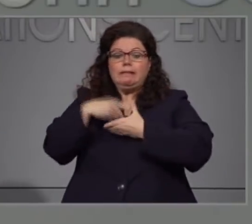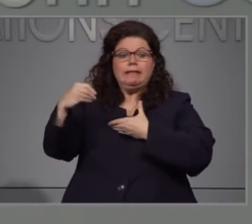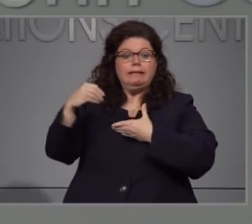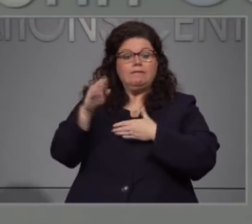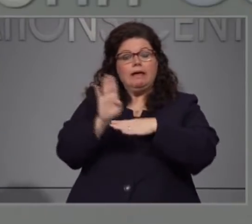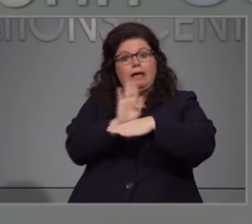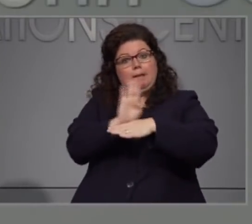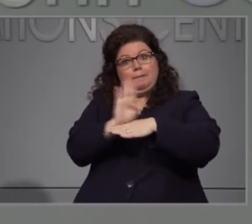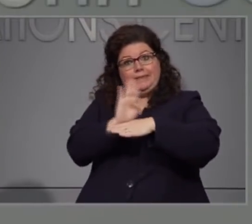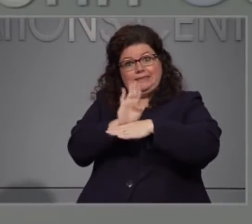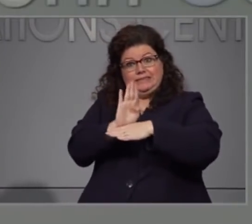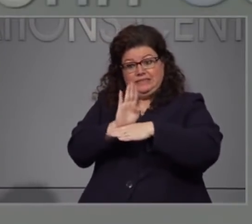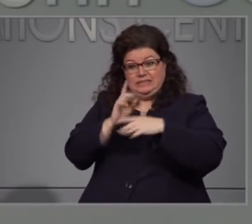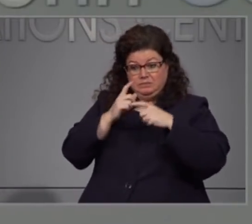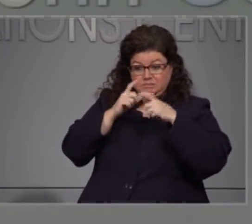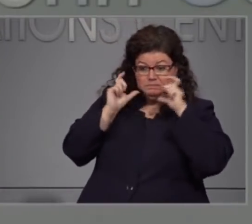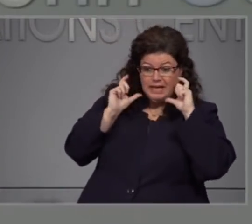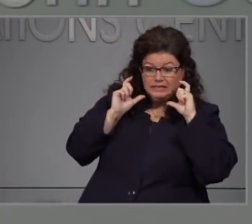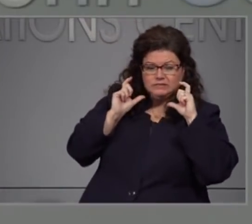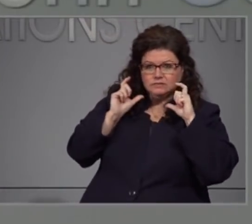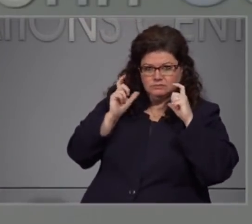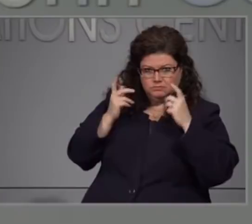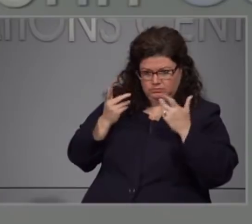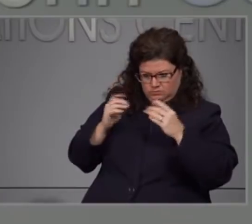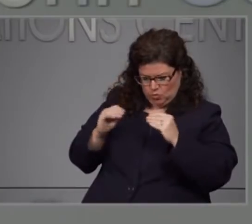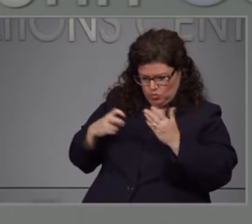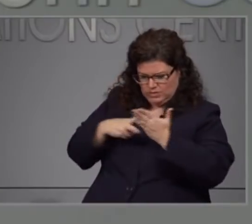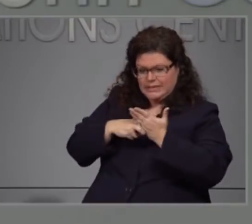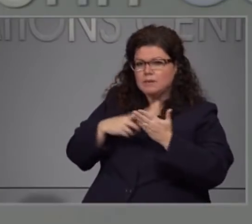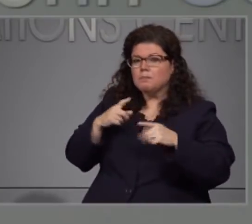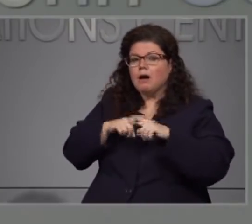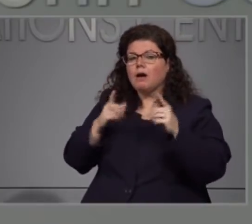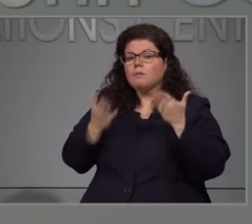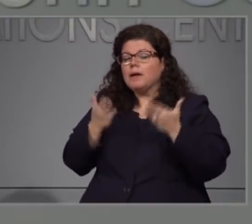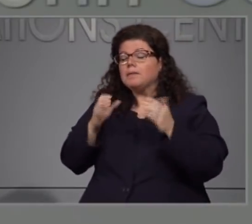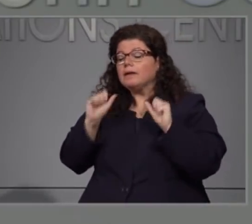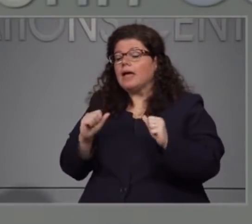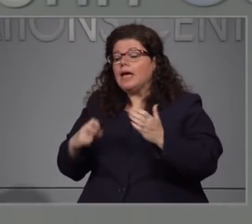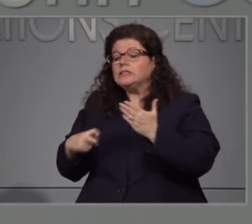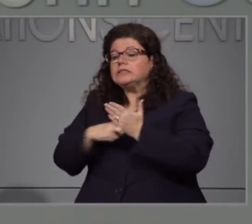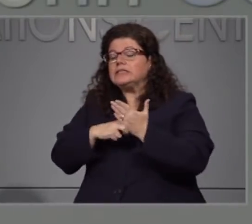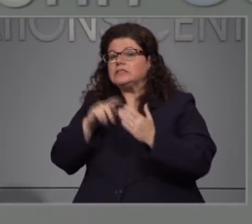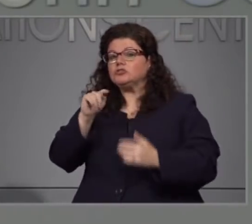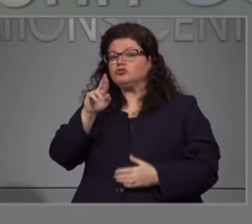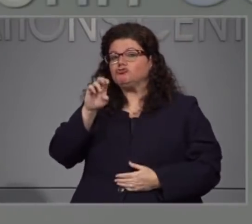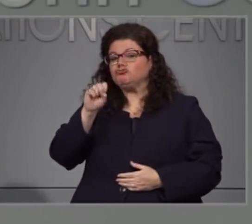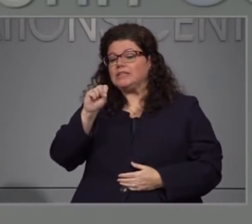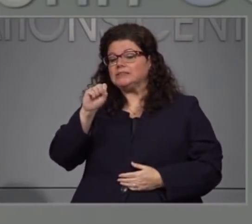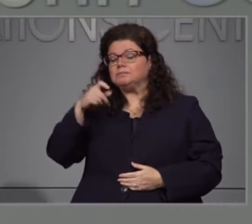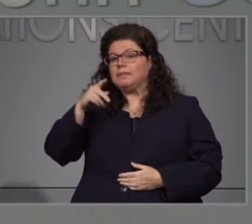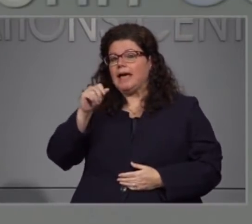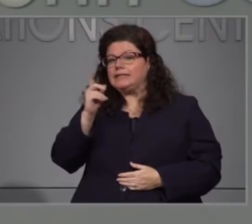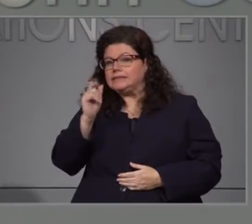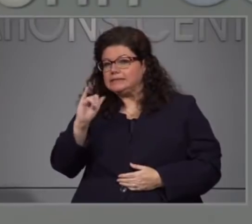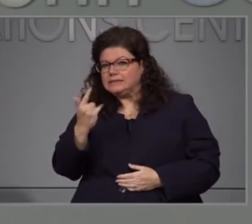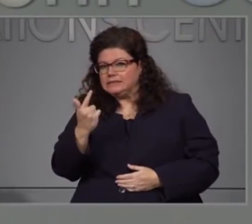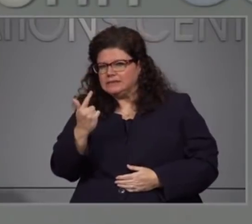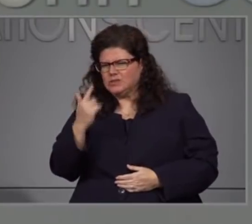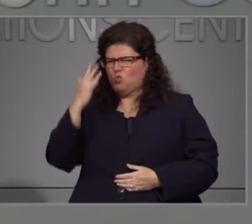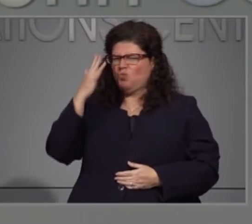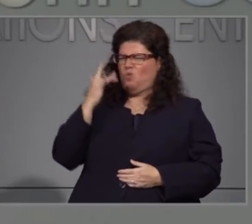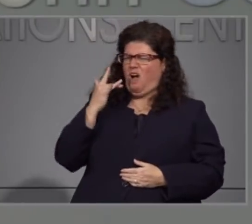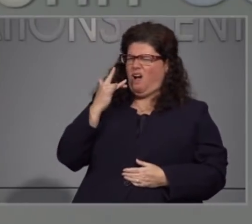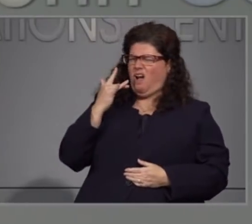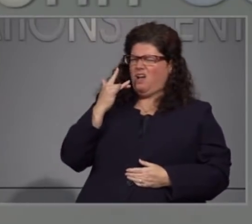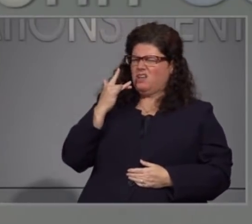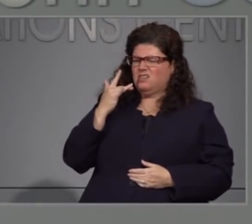be cited for things such as trespassing. Can you explain why you chose to go that route with respect to enforcement?